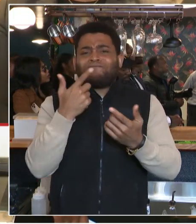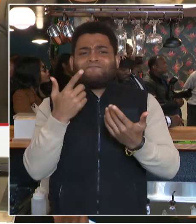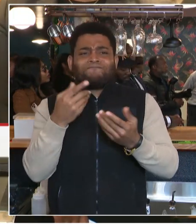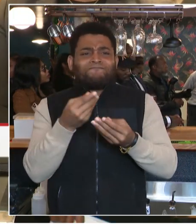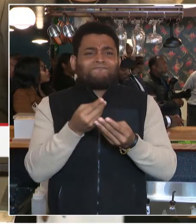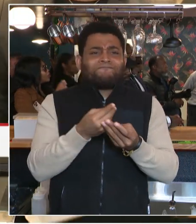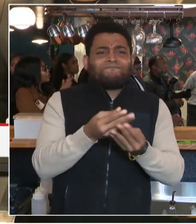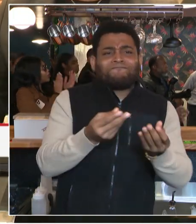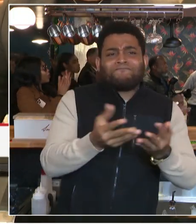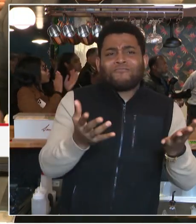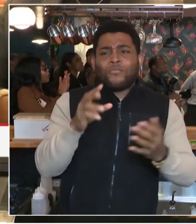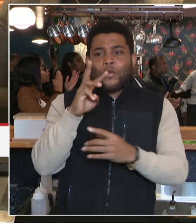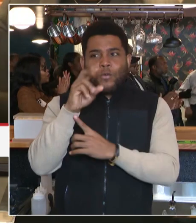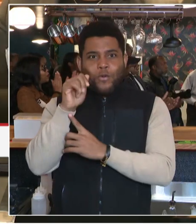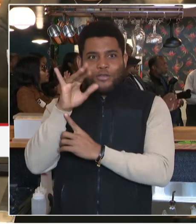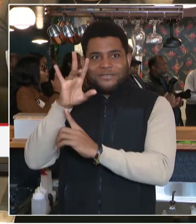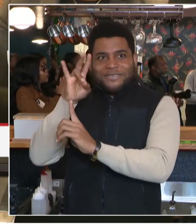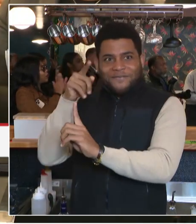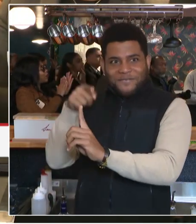7.